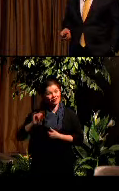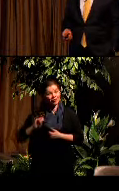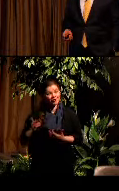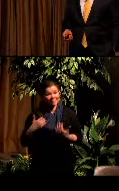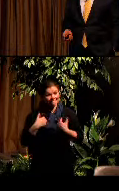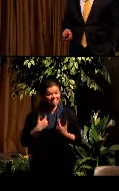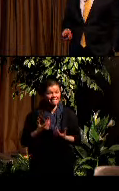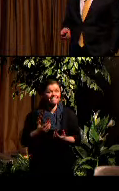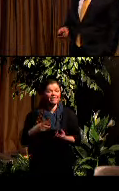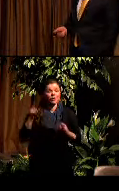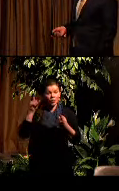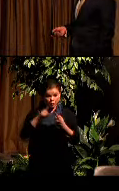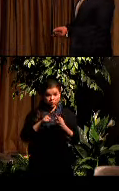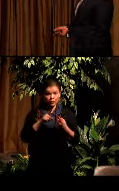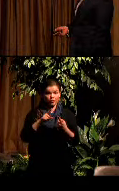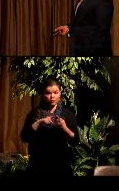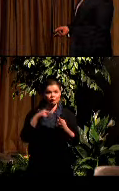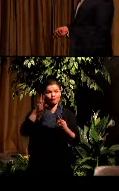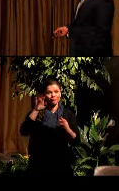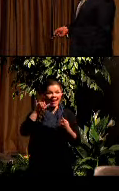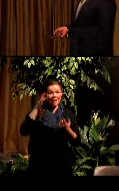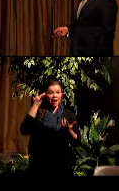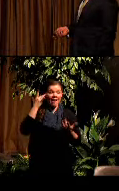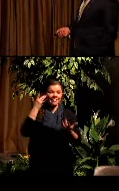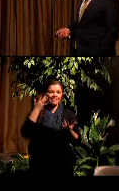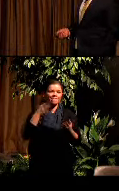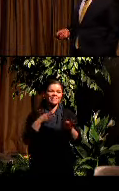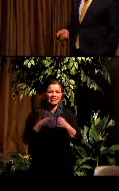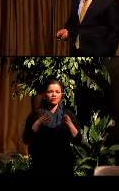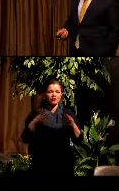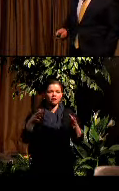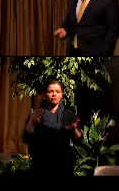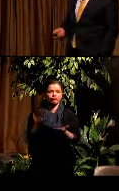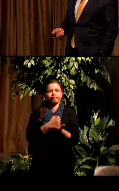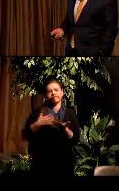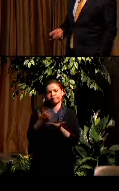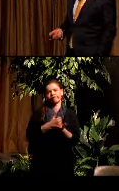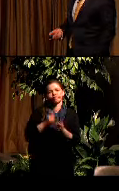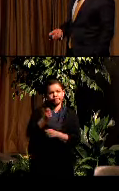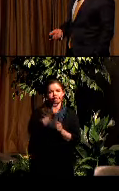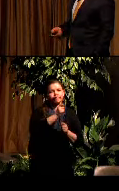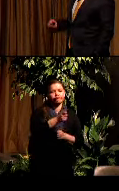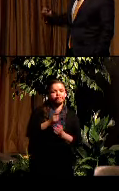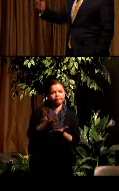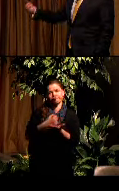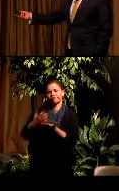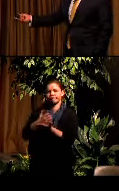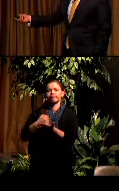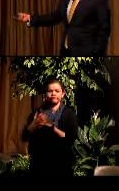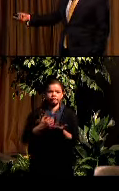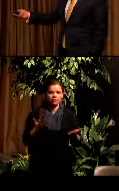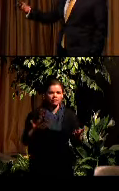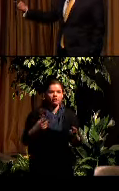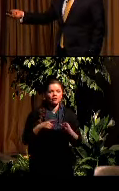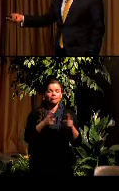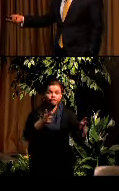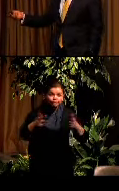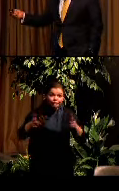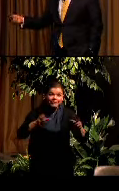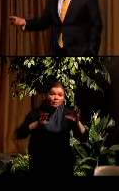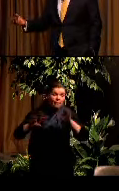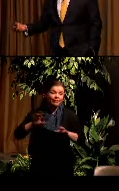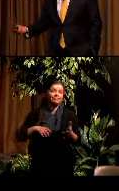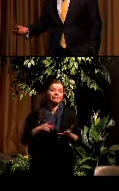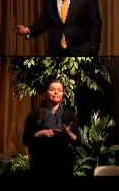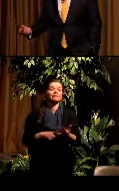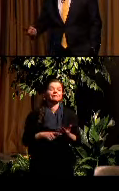depletion of their prey due to overfishing, to oil spills, plastic pollution, and of course, climate change, and other impacts that hit them